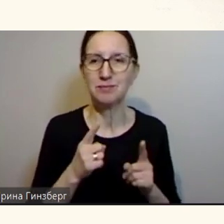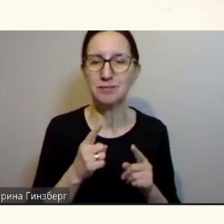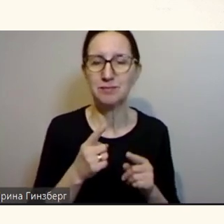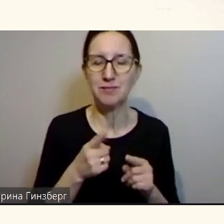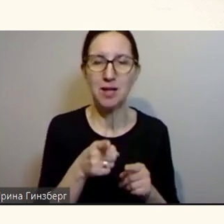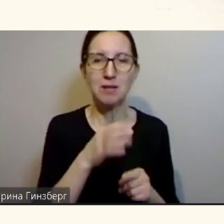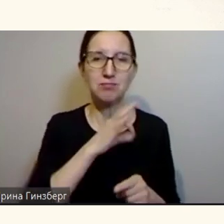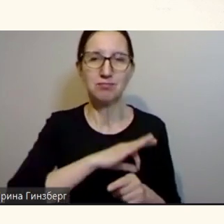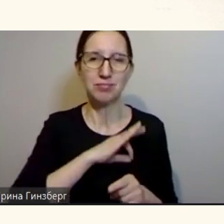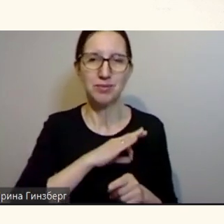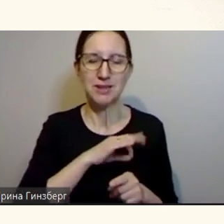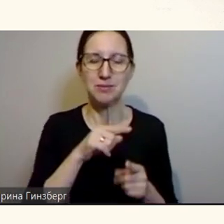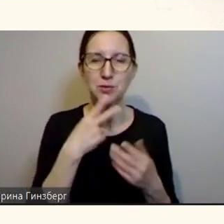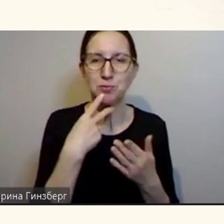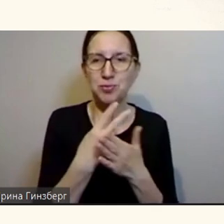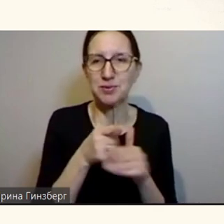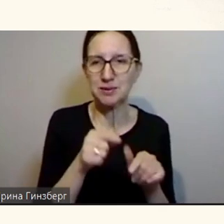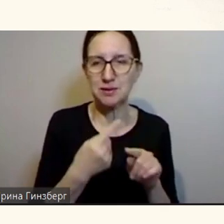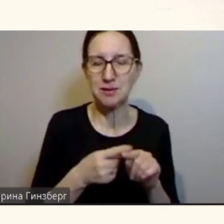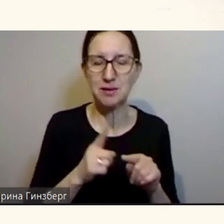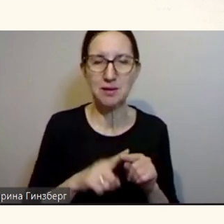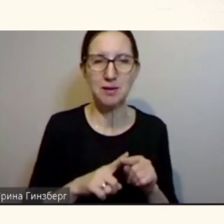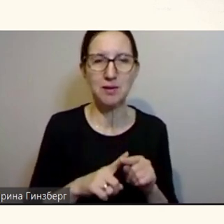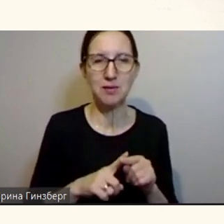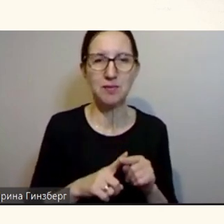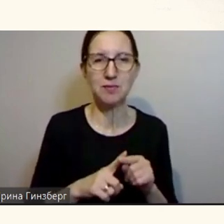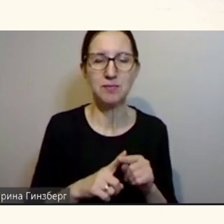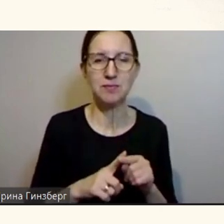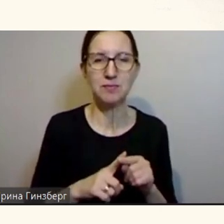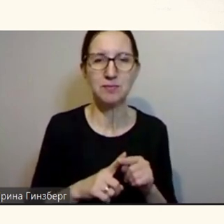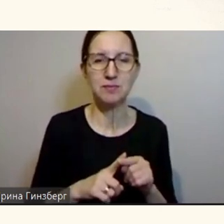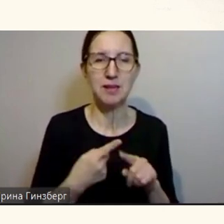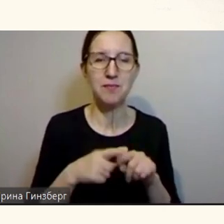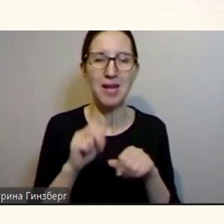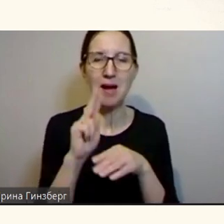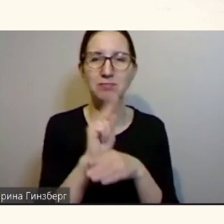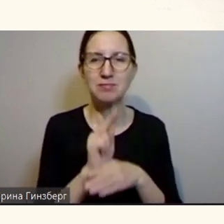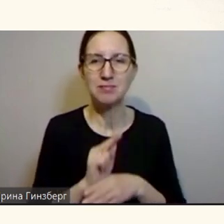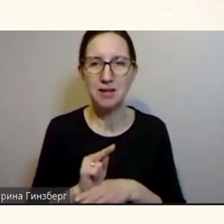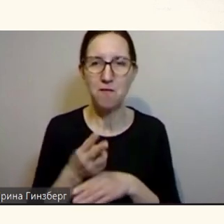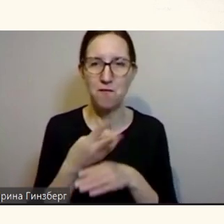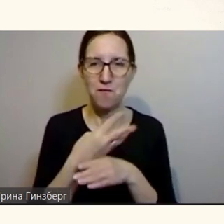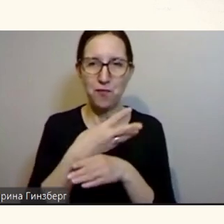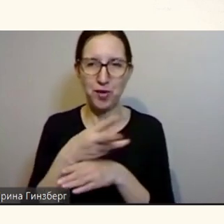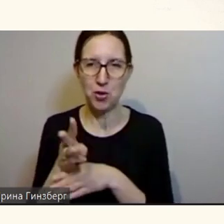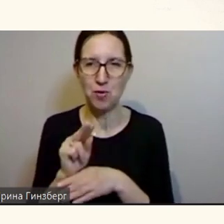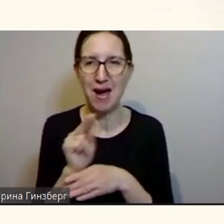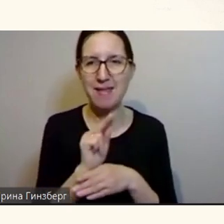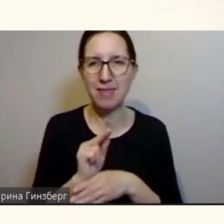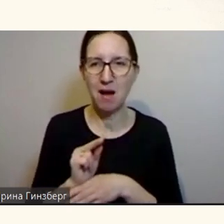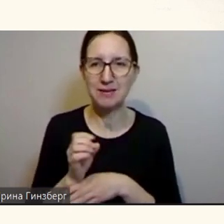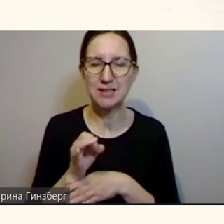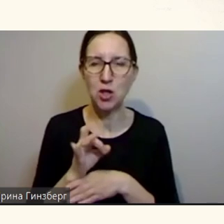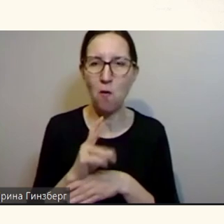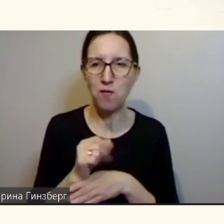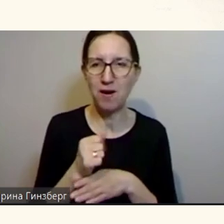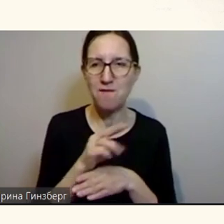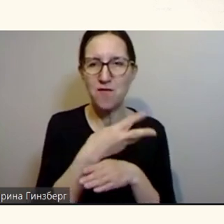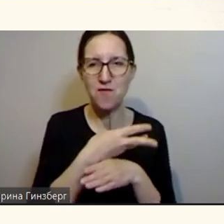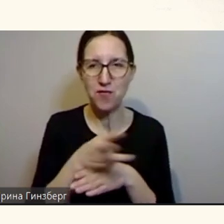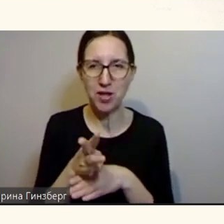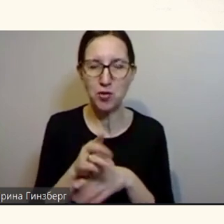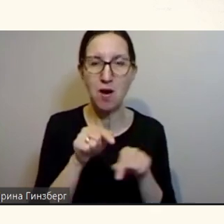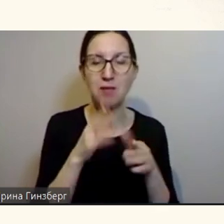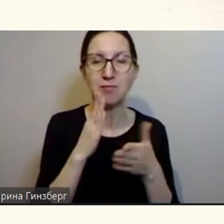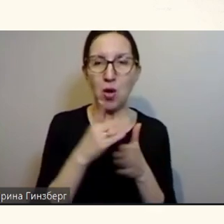course, in the installation itself. Bill shot and edited a 23-minute piece,